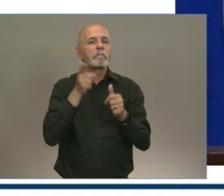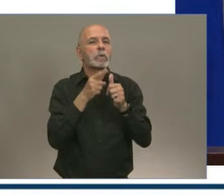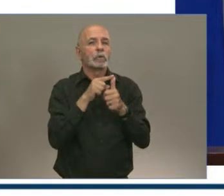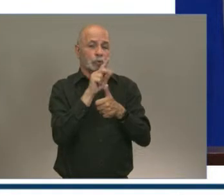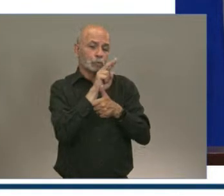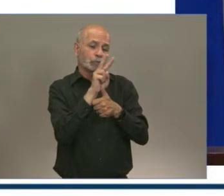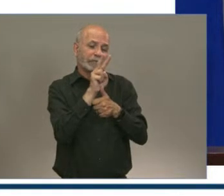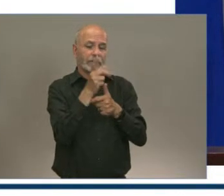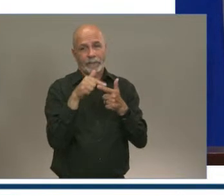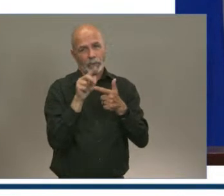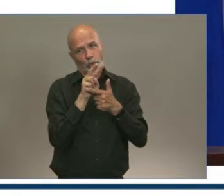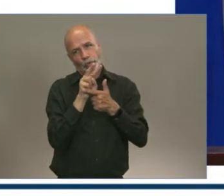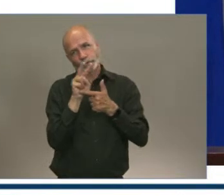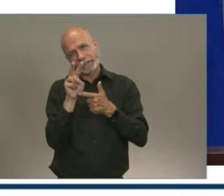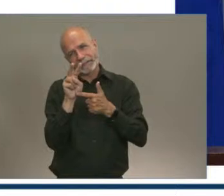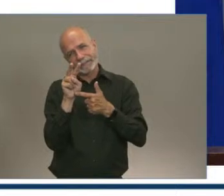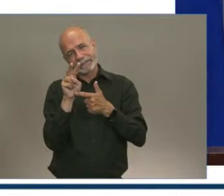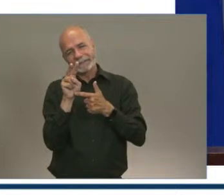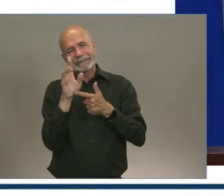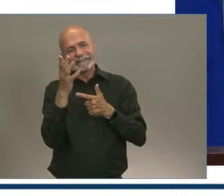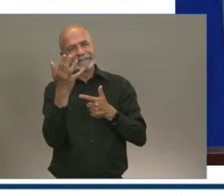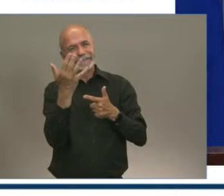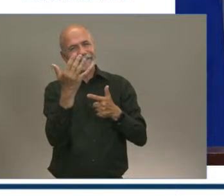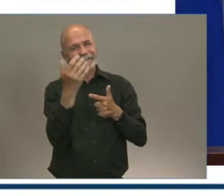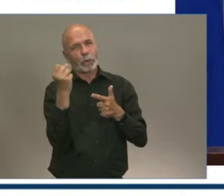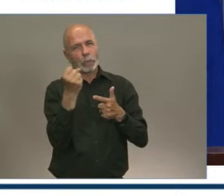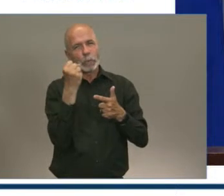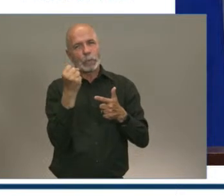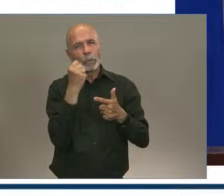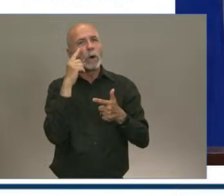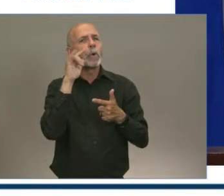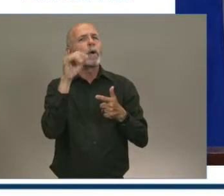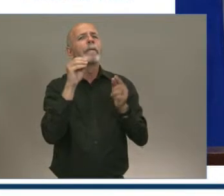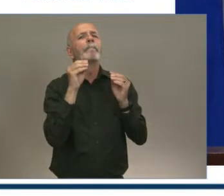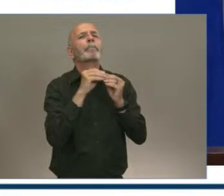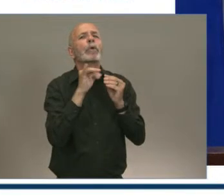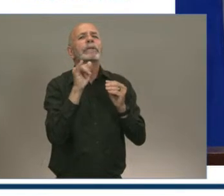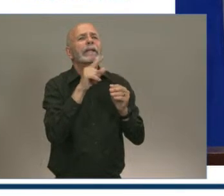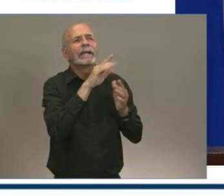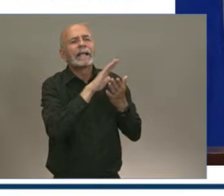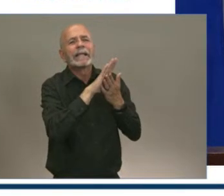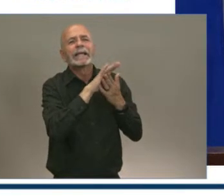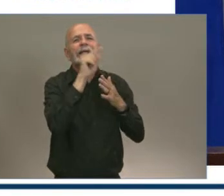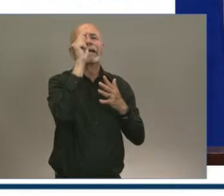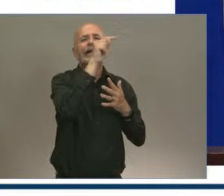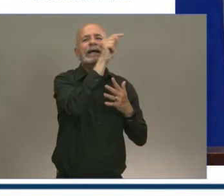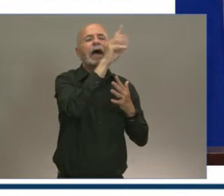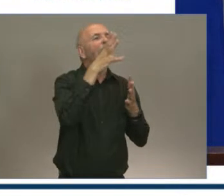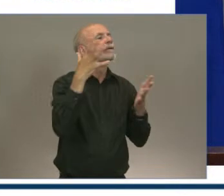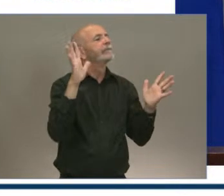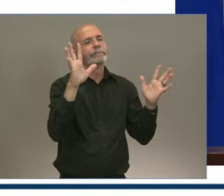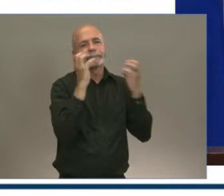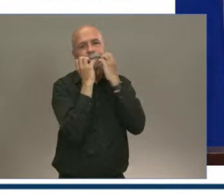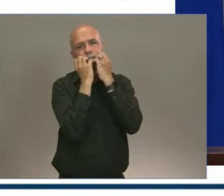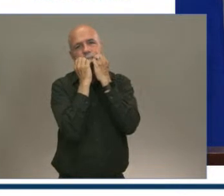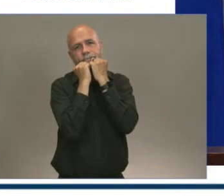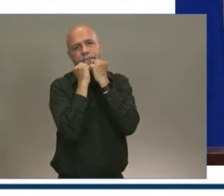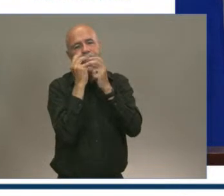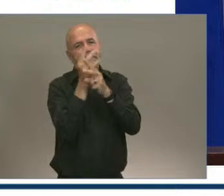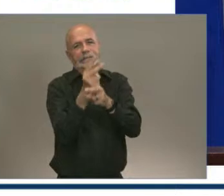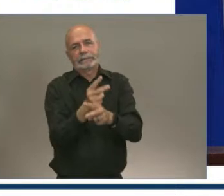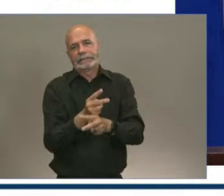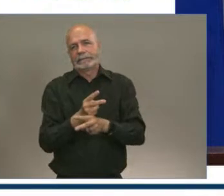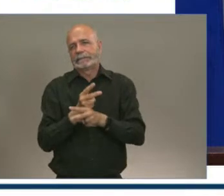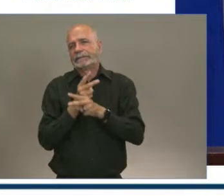to base our plan on science. We have to be cautious. It's worked in the past as we got out of this wave, but we may have flexibility in